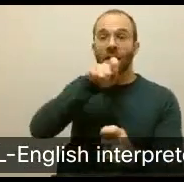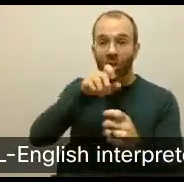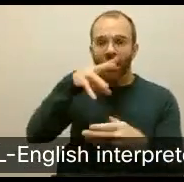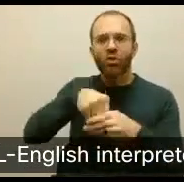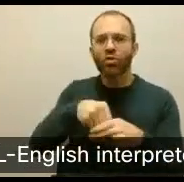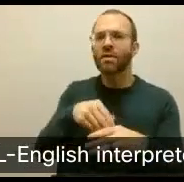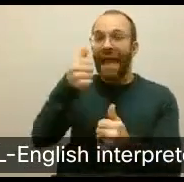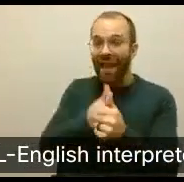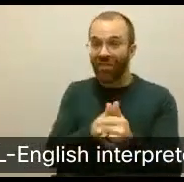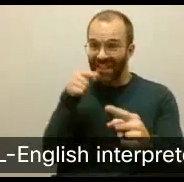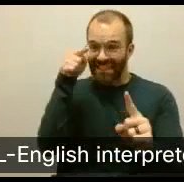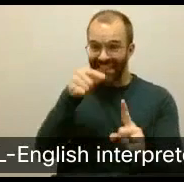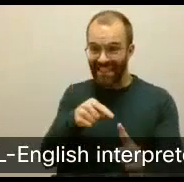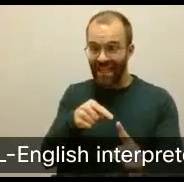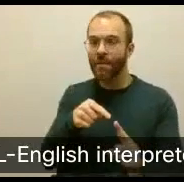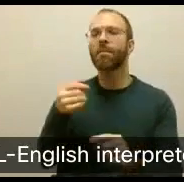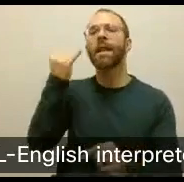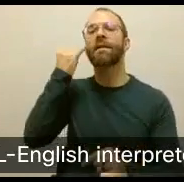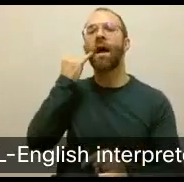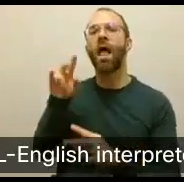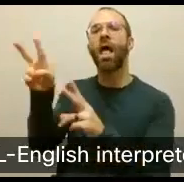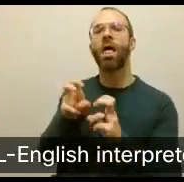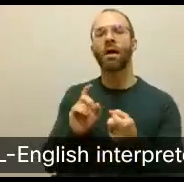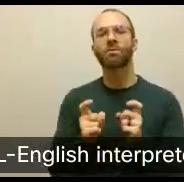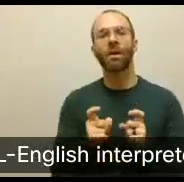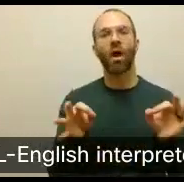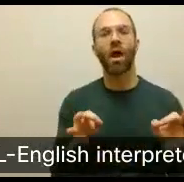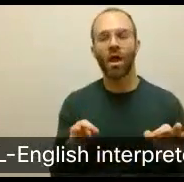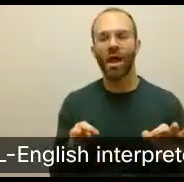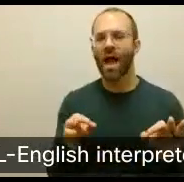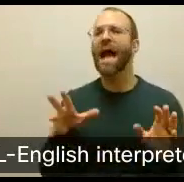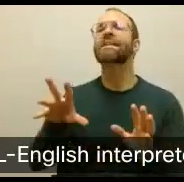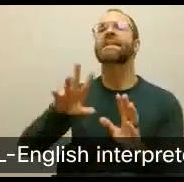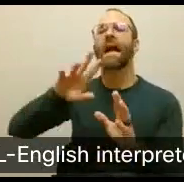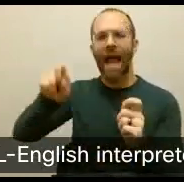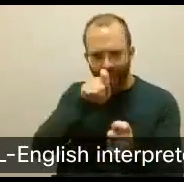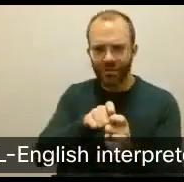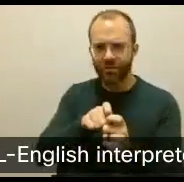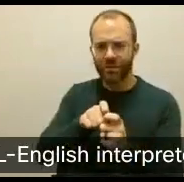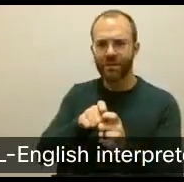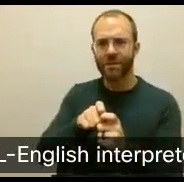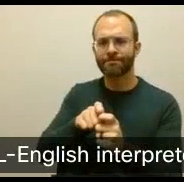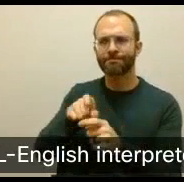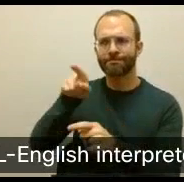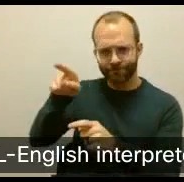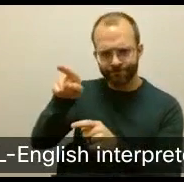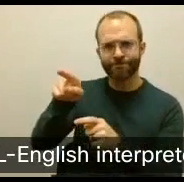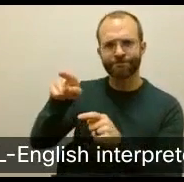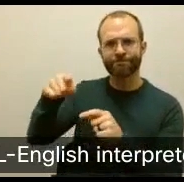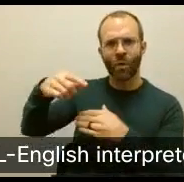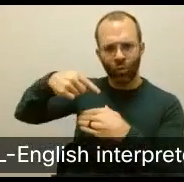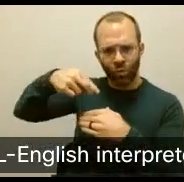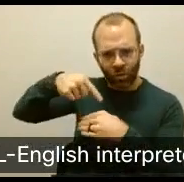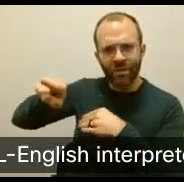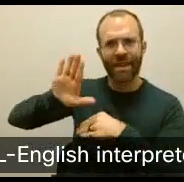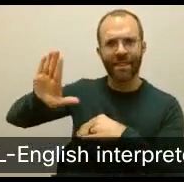original source, what I choose to paraphrase, I want to ensure I am accurately representing when I am putting that